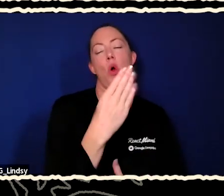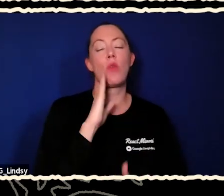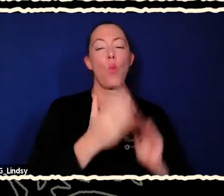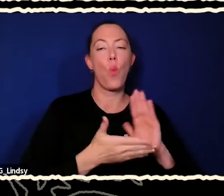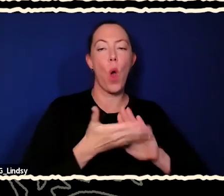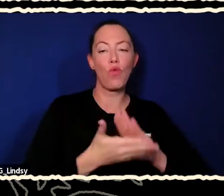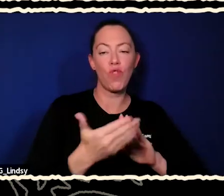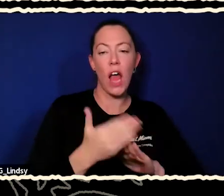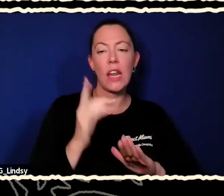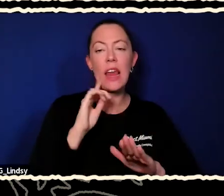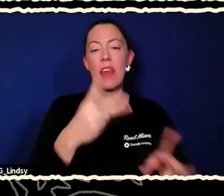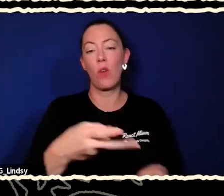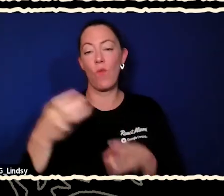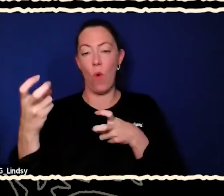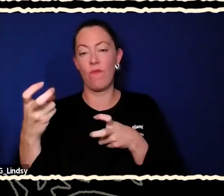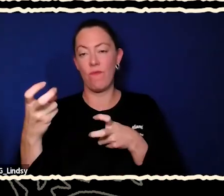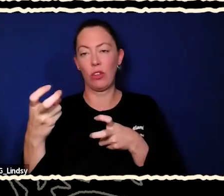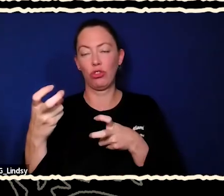fetch in